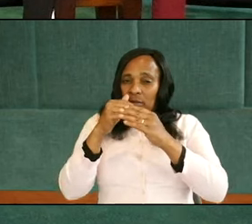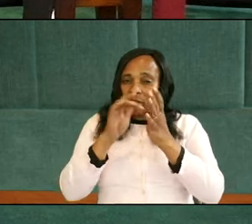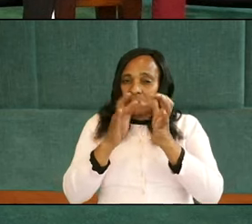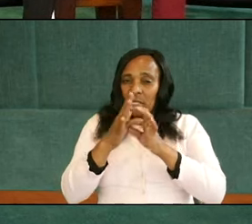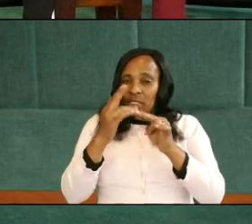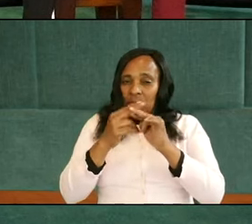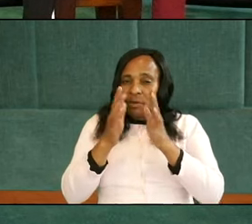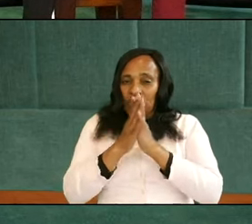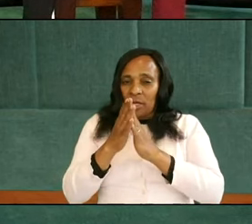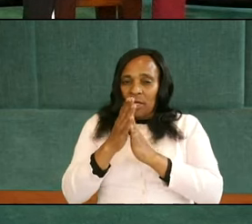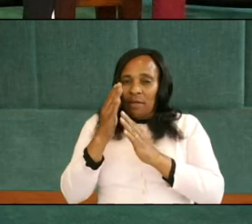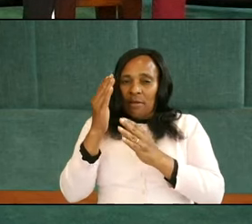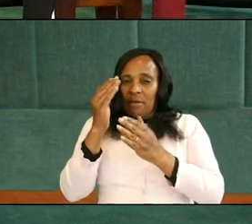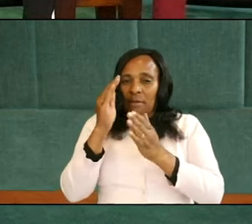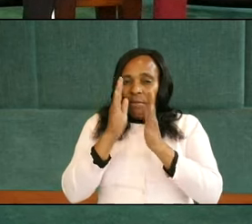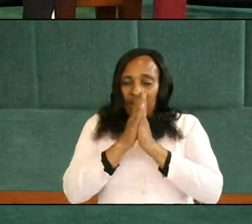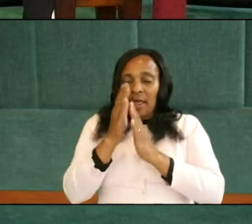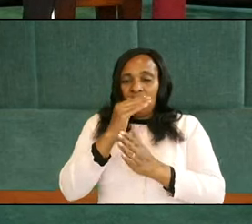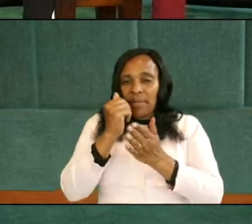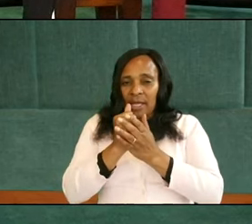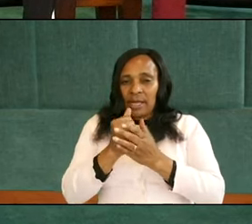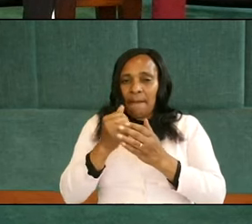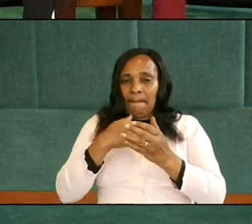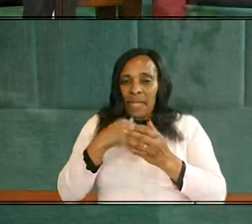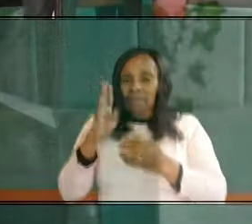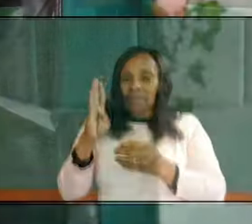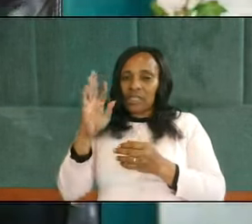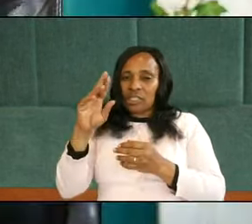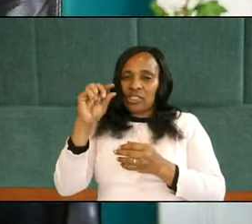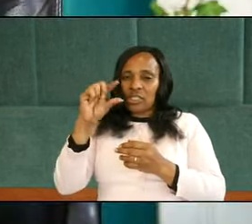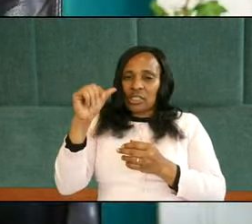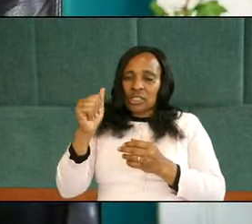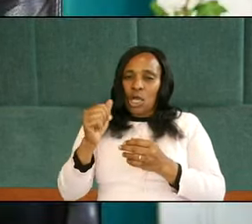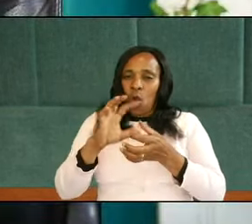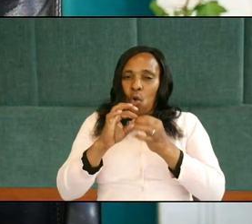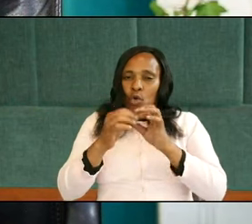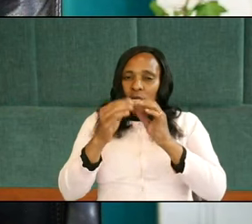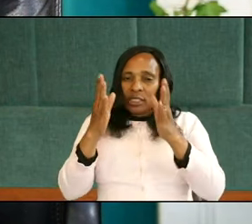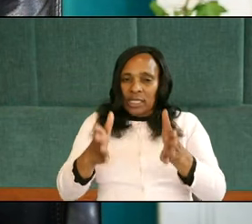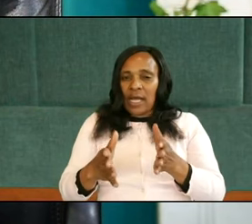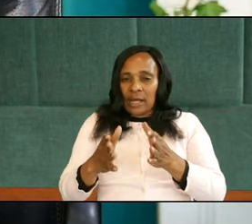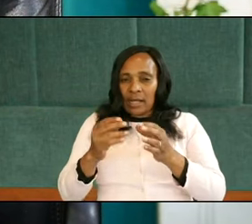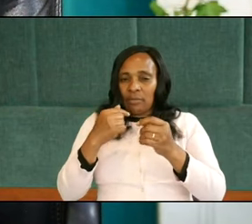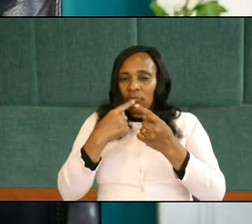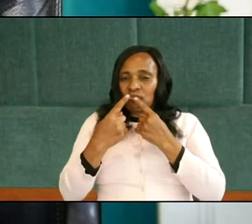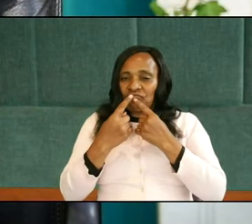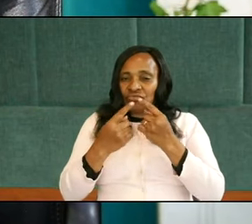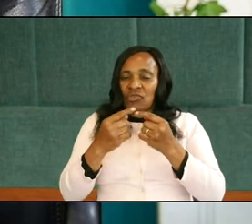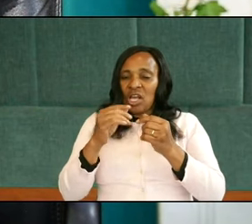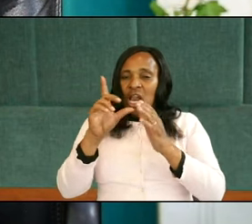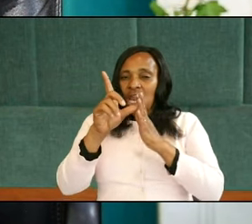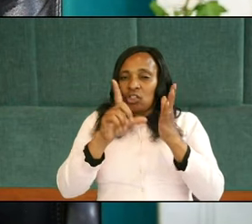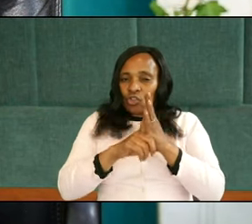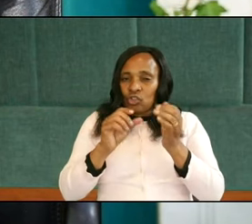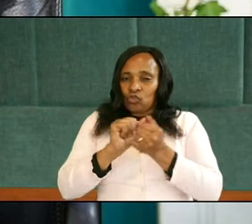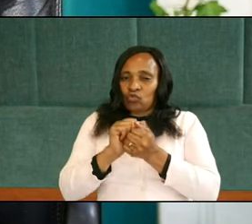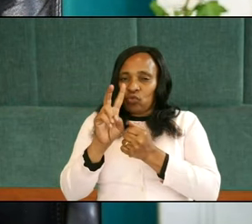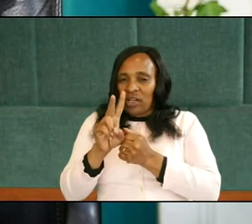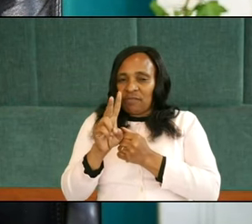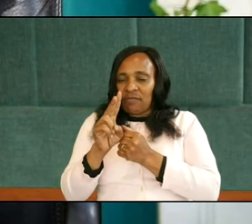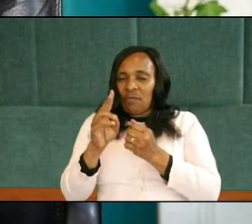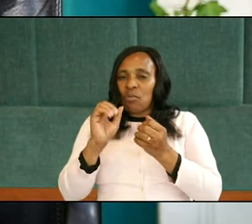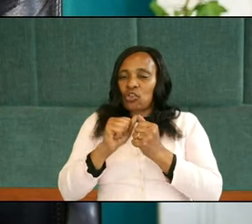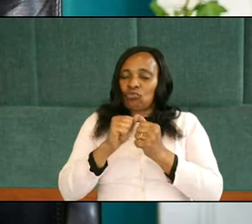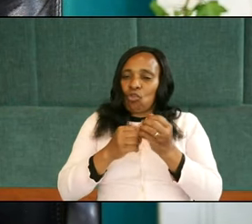My name is Bridget. I'll be your moderator for today. So as I mentioned, we are going through lesson 12. Kindly go to the